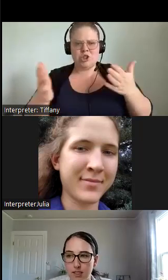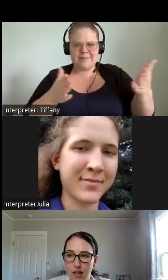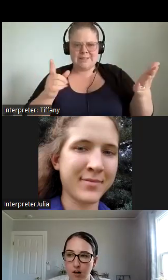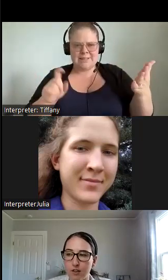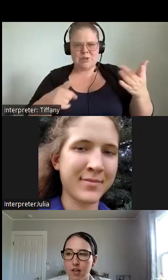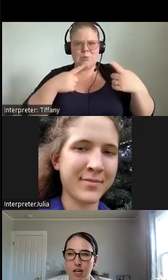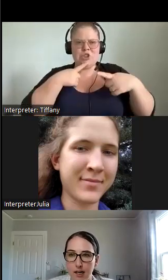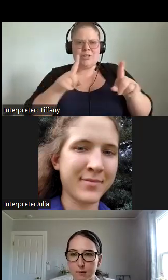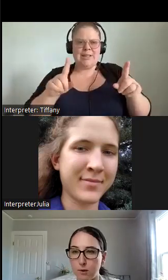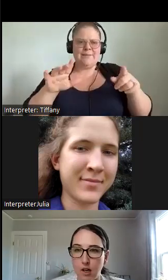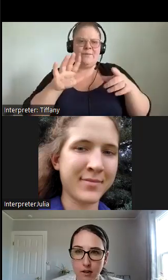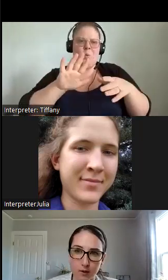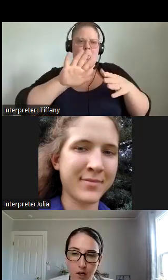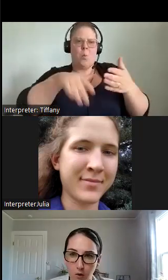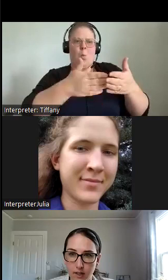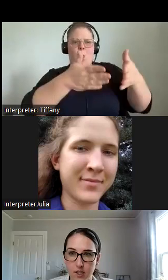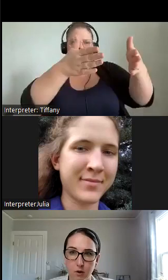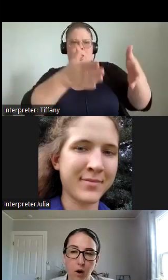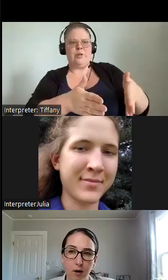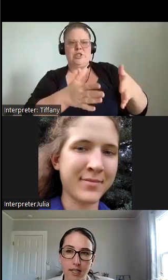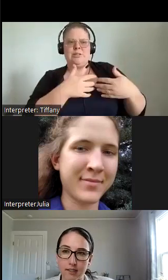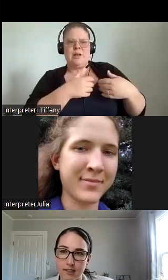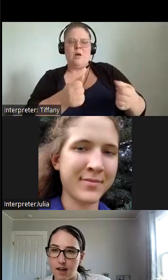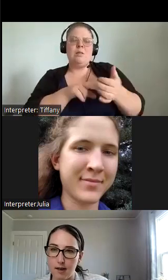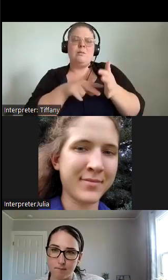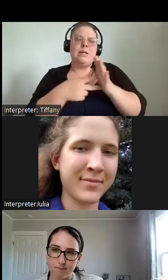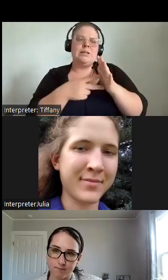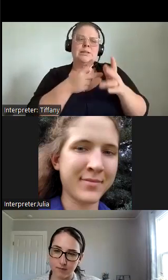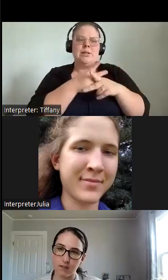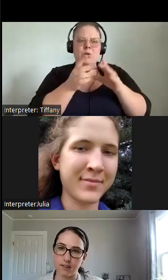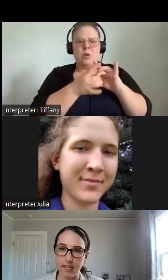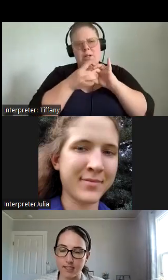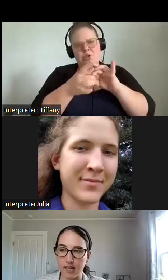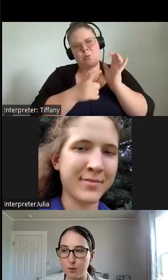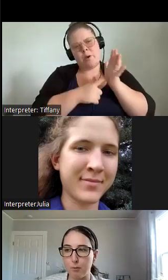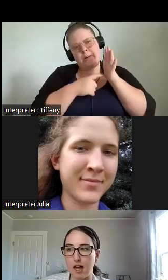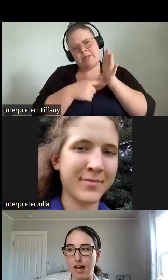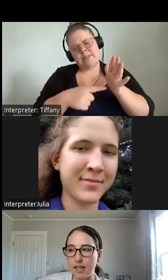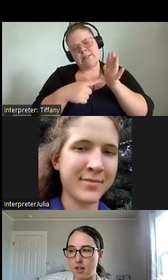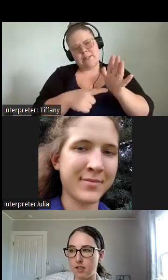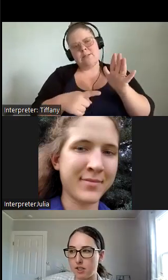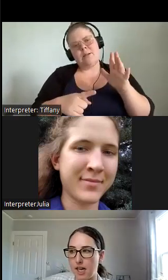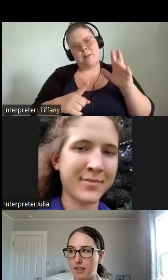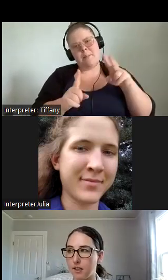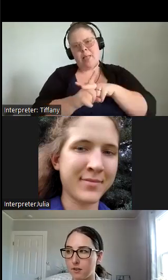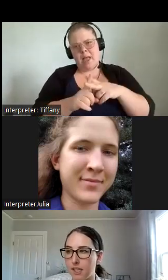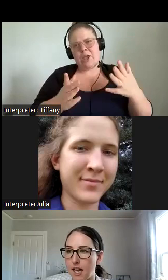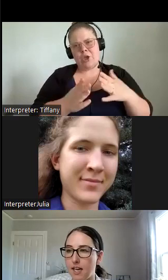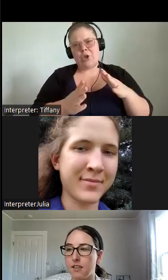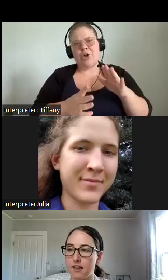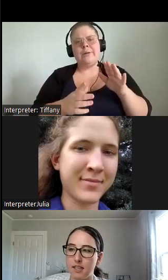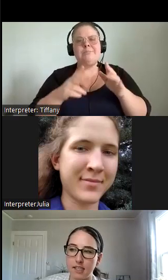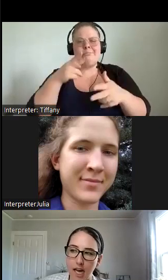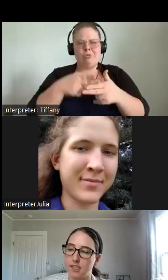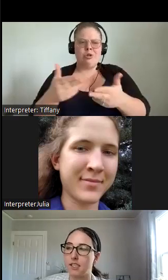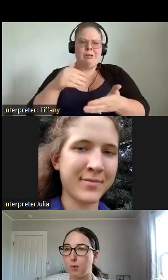whole person health. So a lot of those care coordination requirements, like I said, do apply here. And just to highlight those